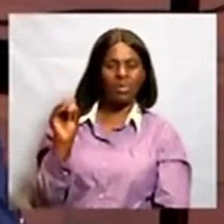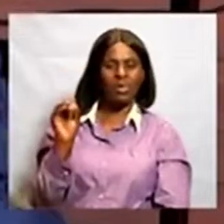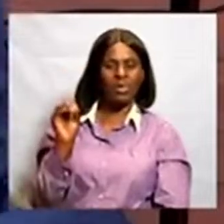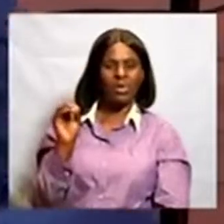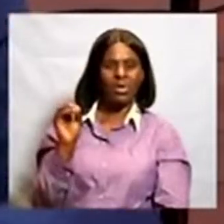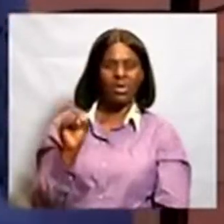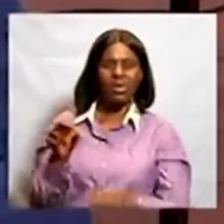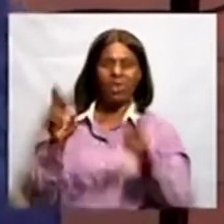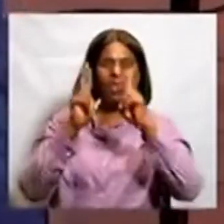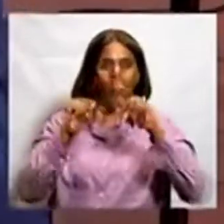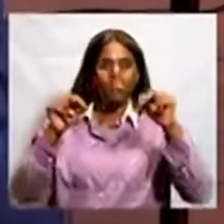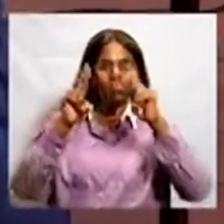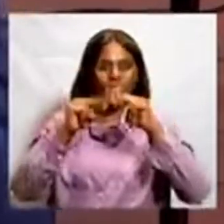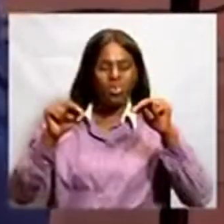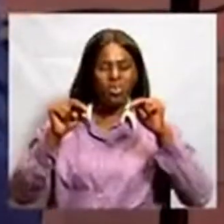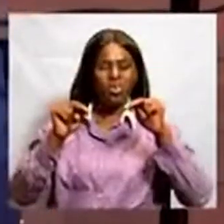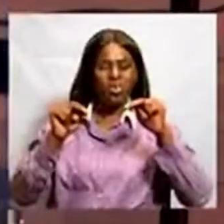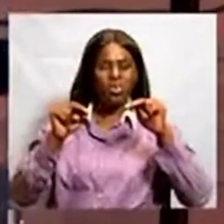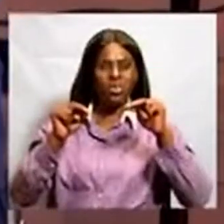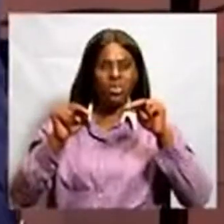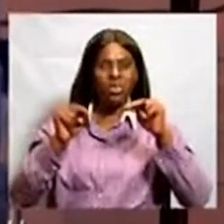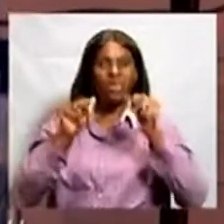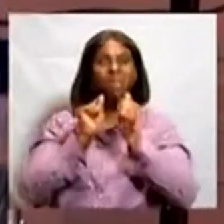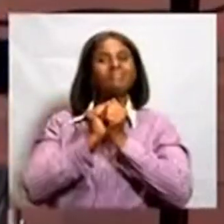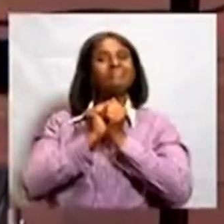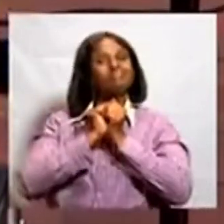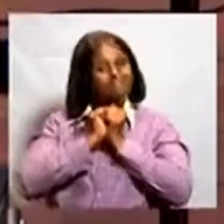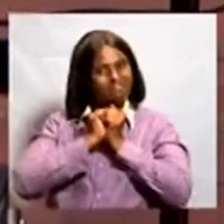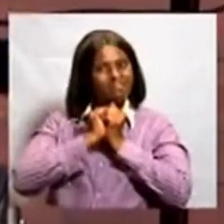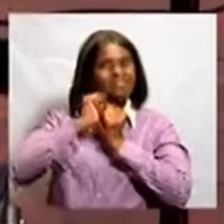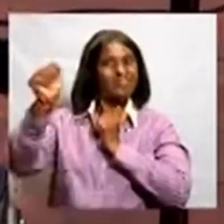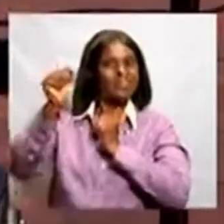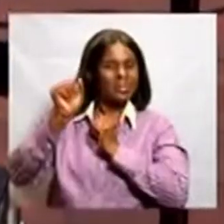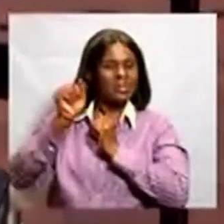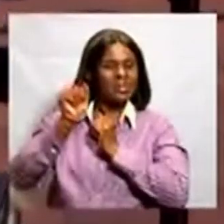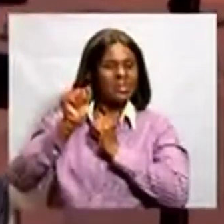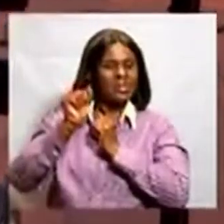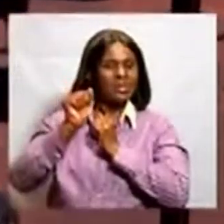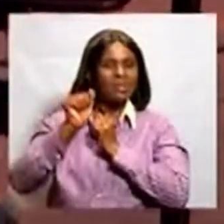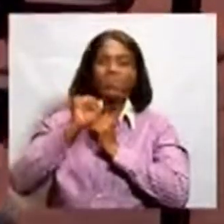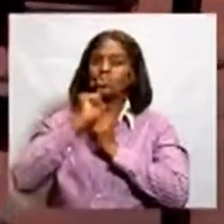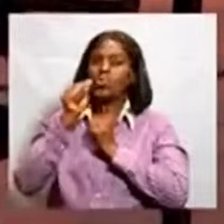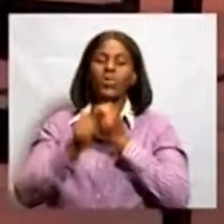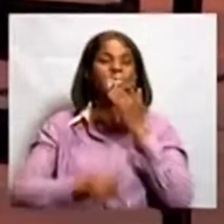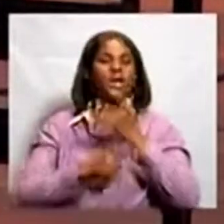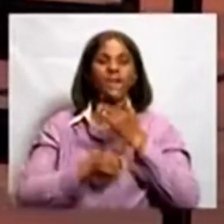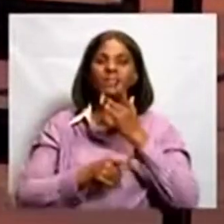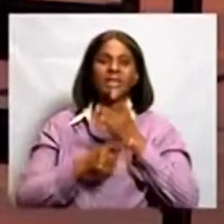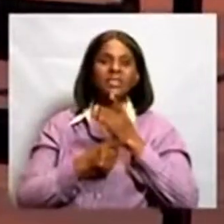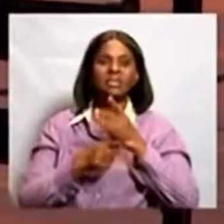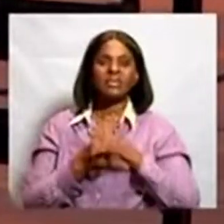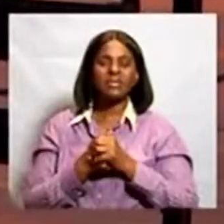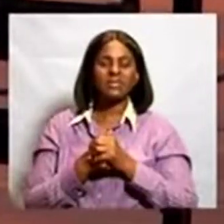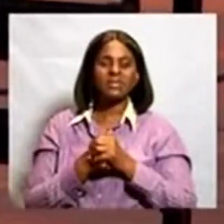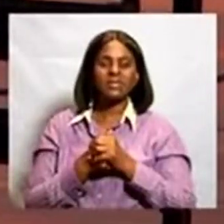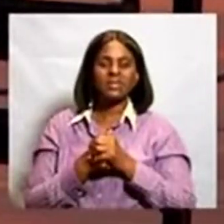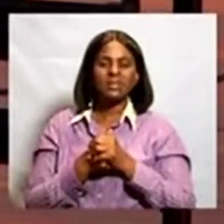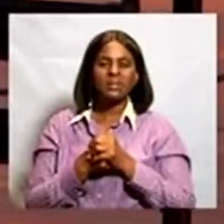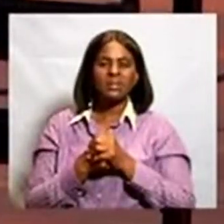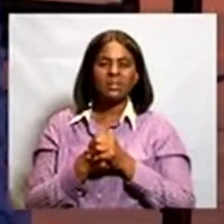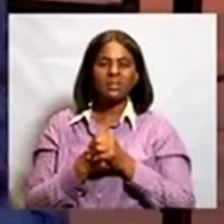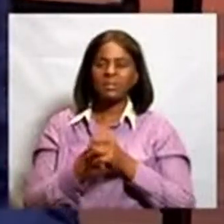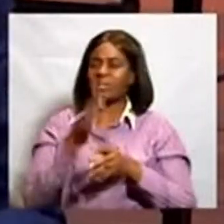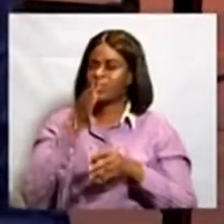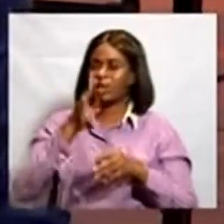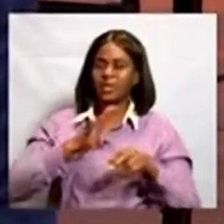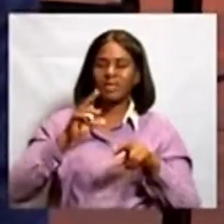The rural part, the distant, those which are not urban. So in short, Madam